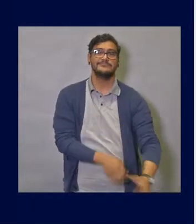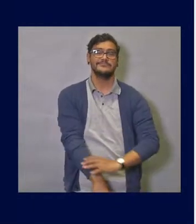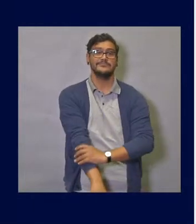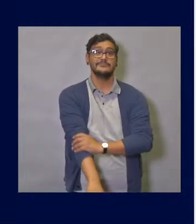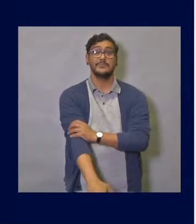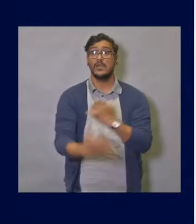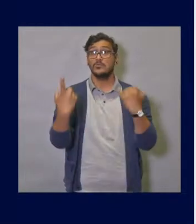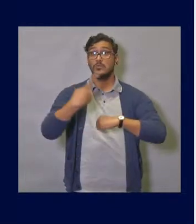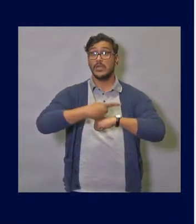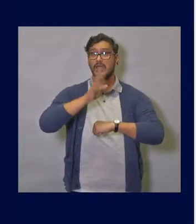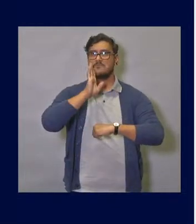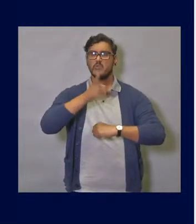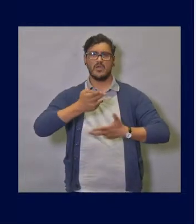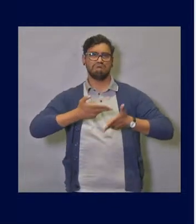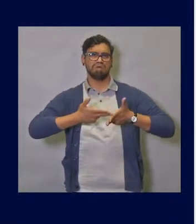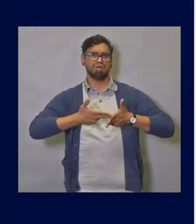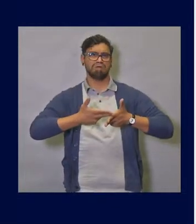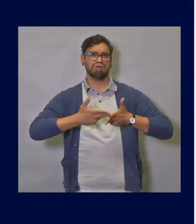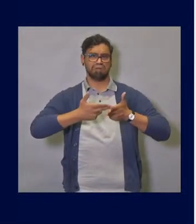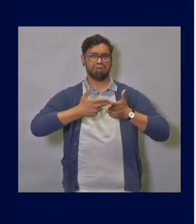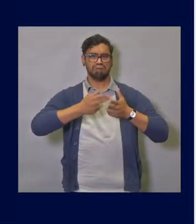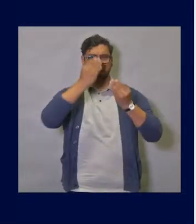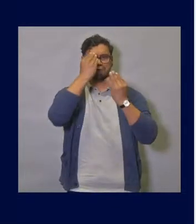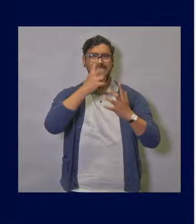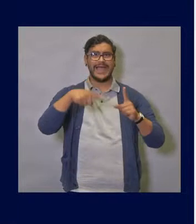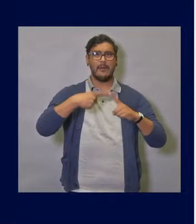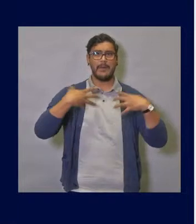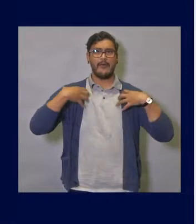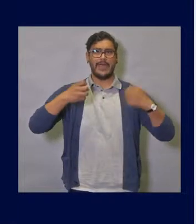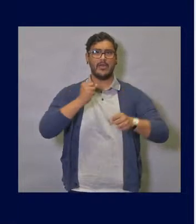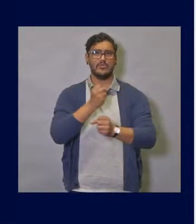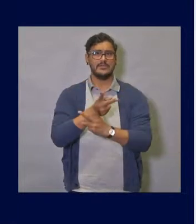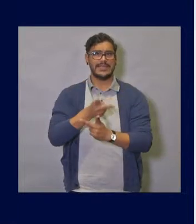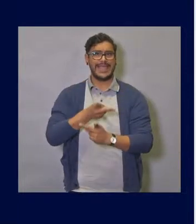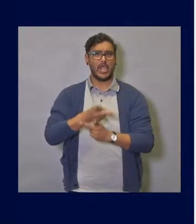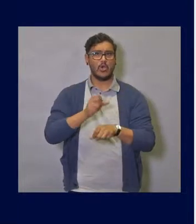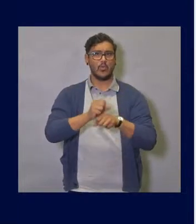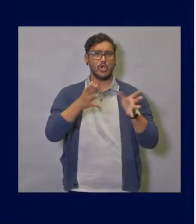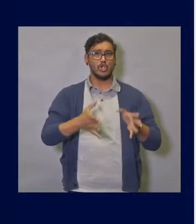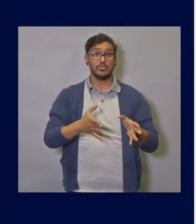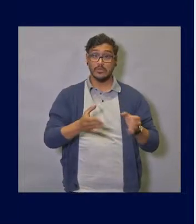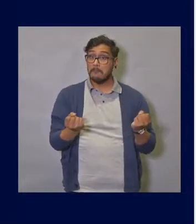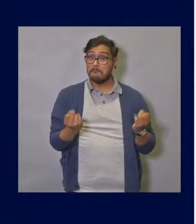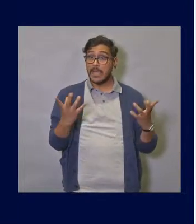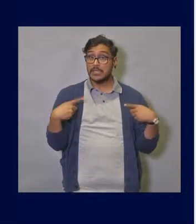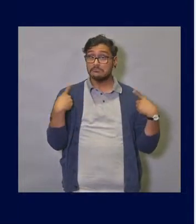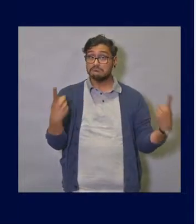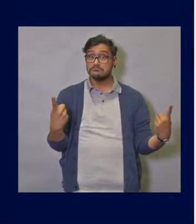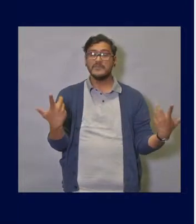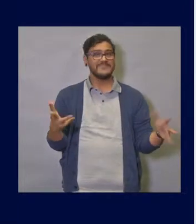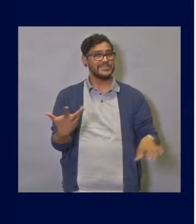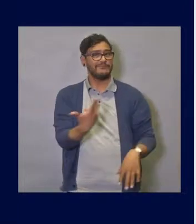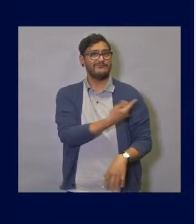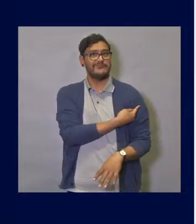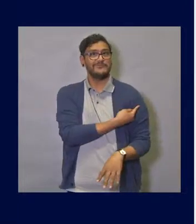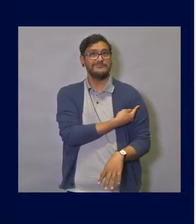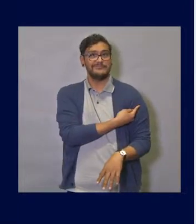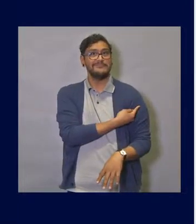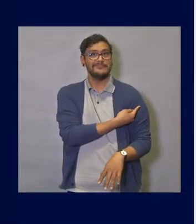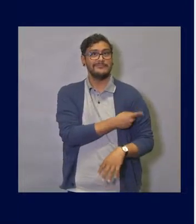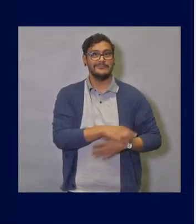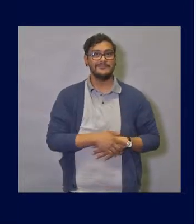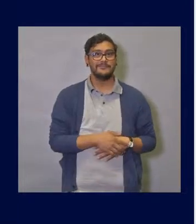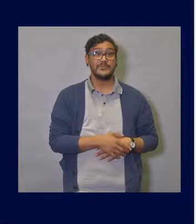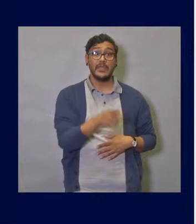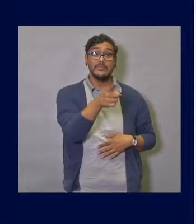Today, I'll provide a brief update on LA County healthcare workers, many of whom have been vaccinated over the past 2 months. This graph